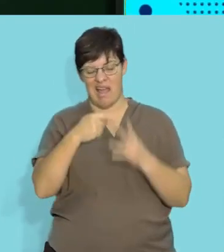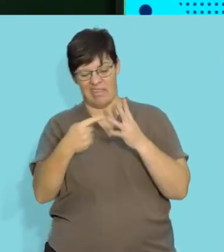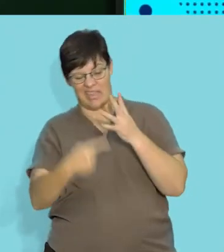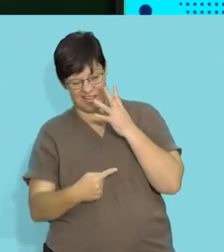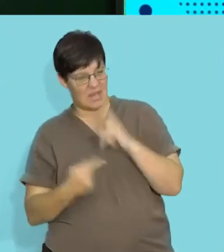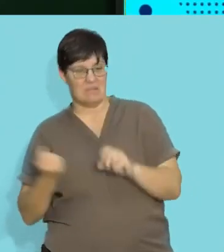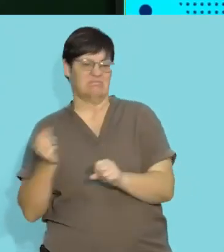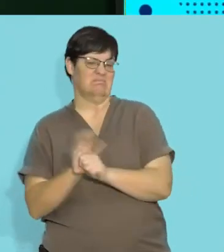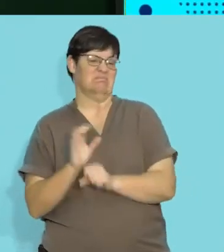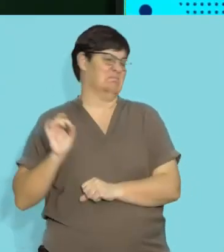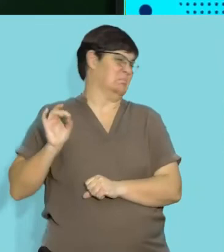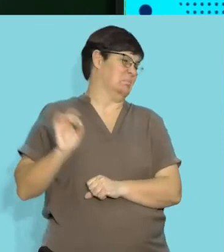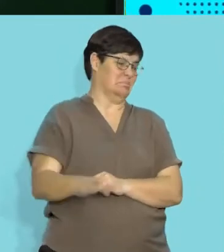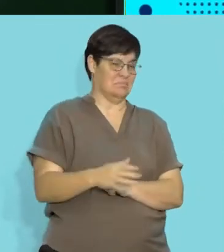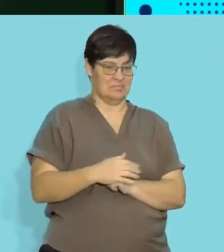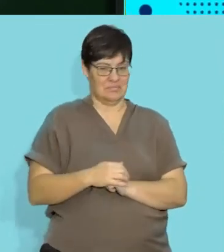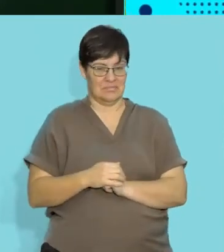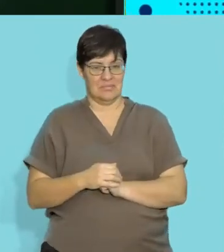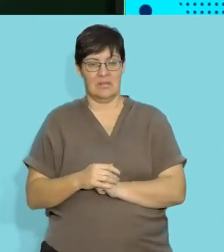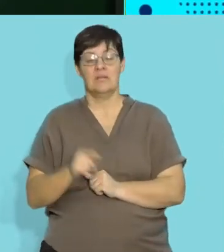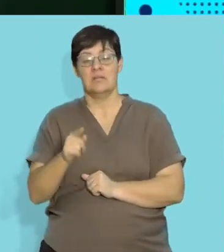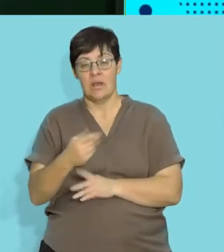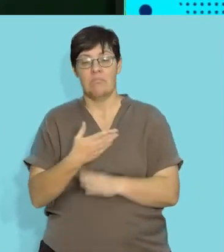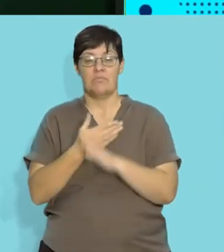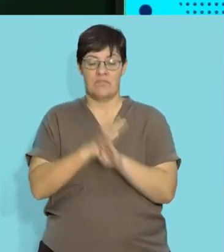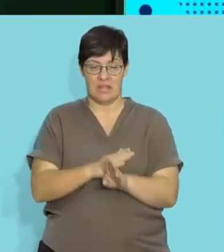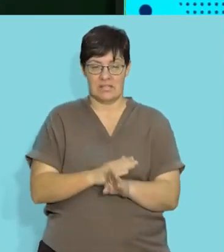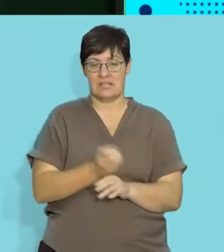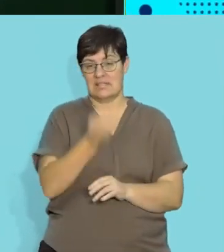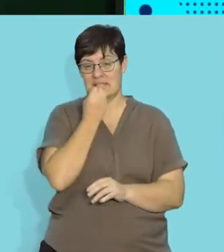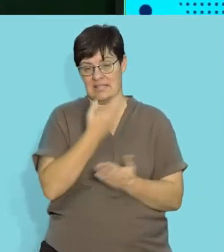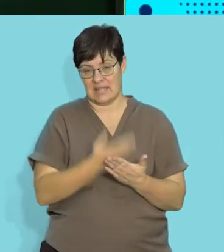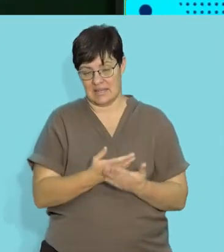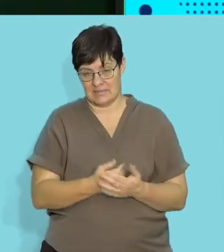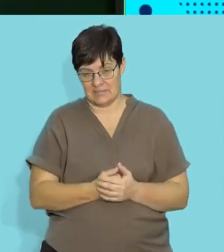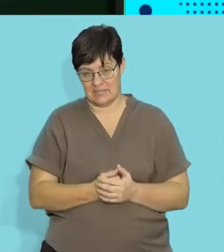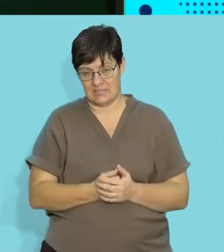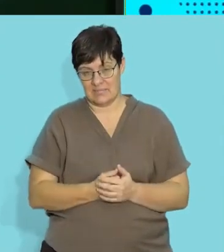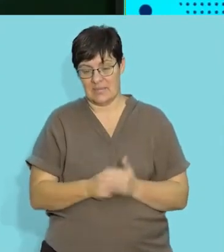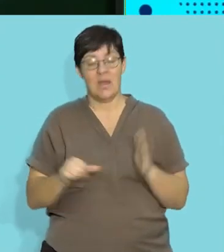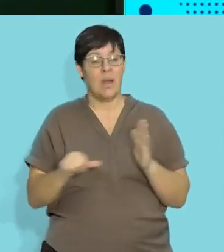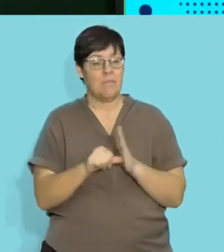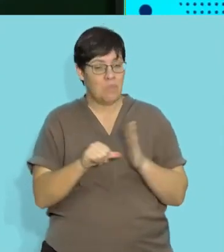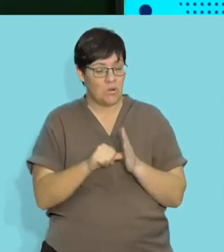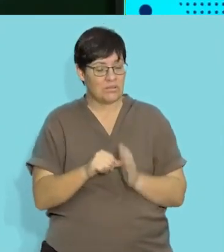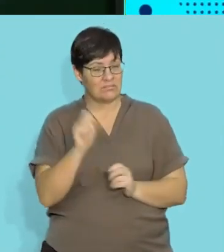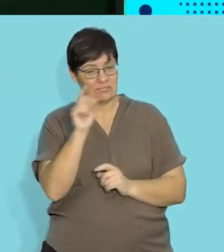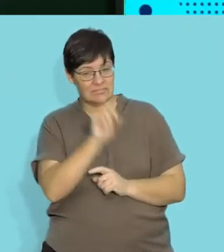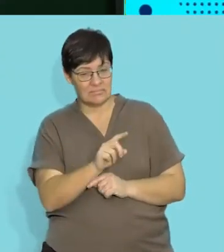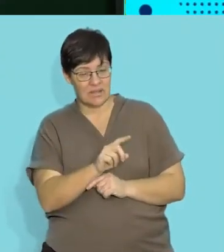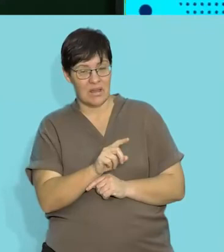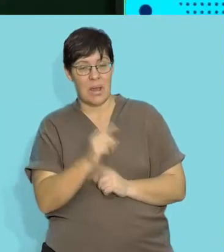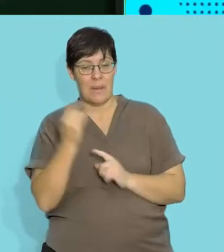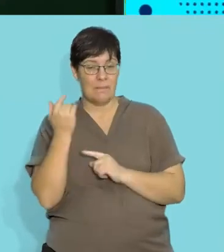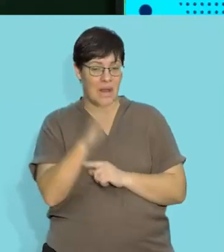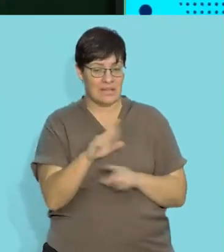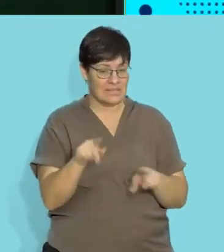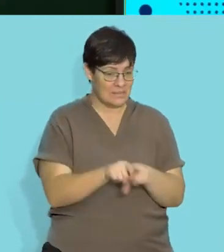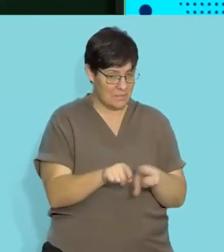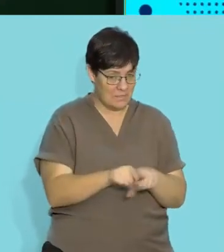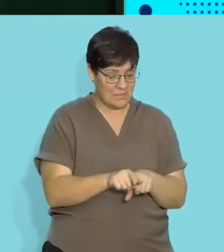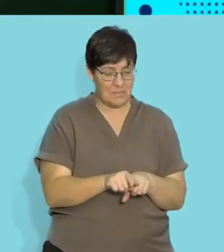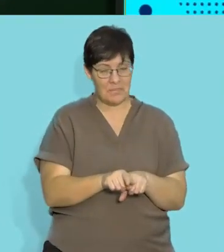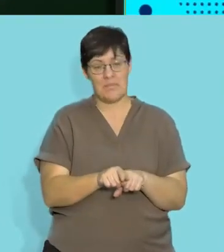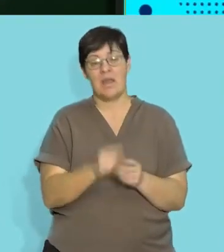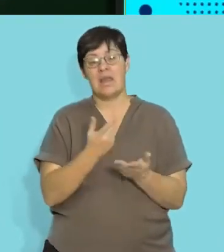chemicals that are produced are able to prevent the plants from being consumed. It is important that we recognize that plants as well have the ability